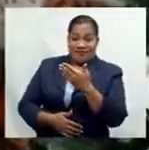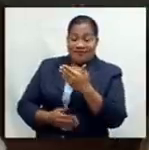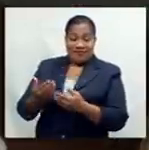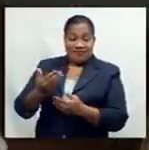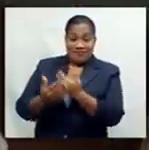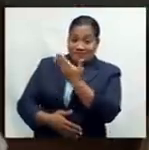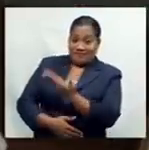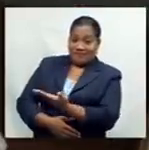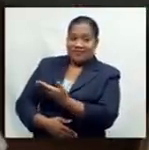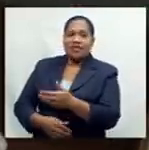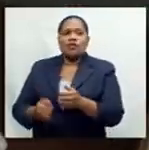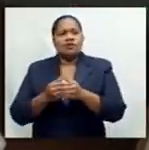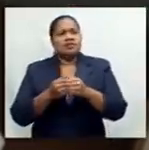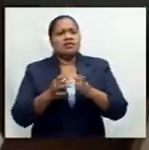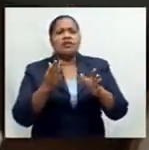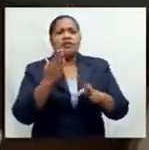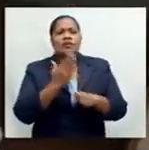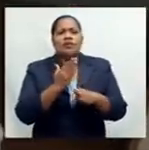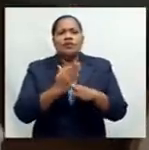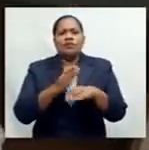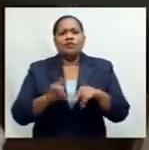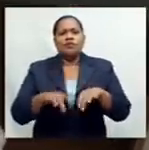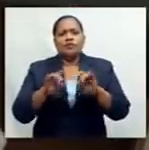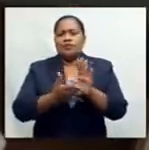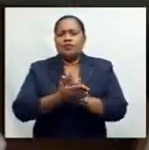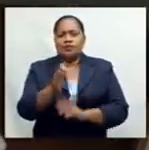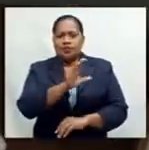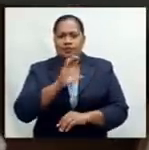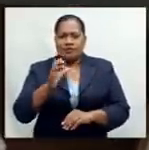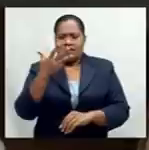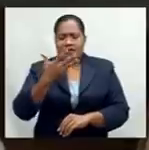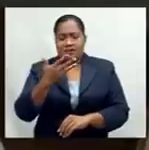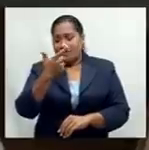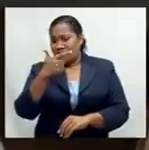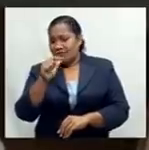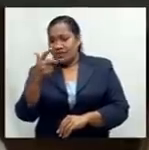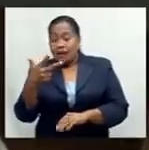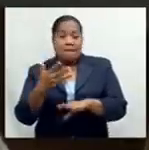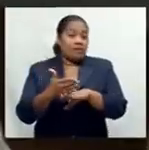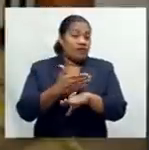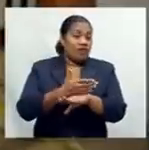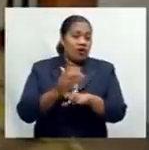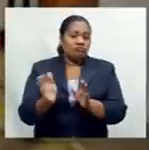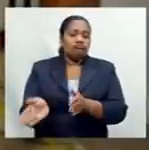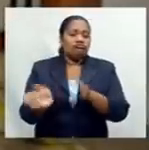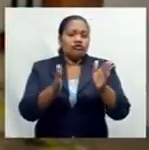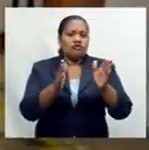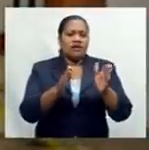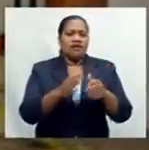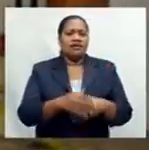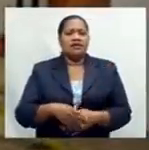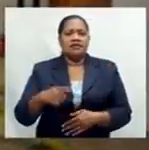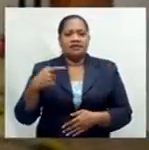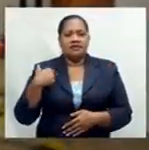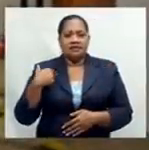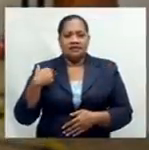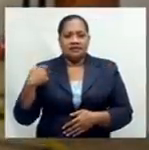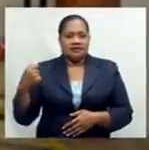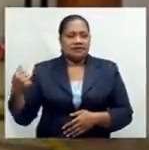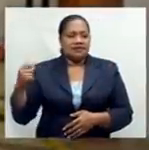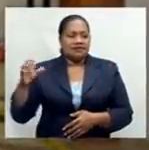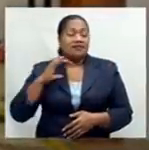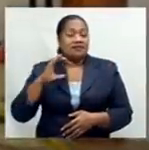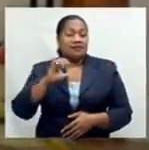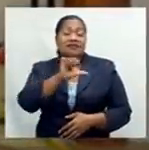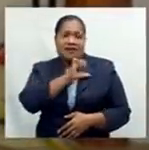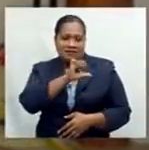began work at the Australian High Commission in 1978 before moving to Canada. But for her, home is where the heart belonged.